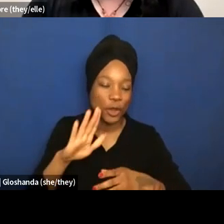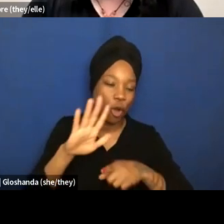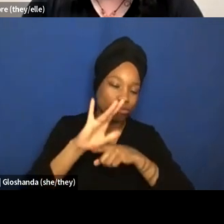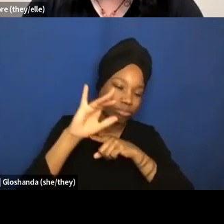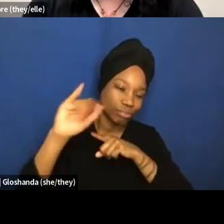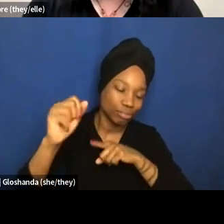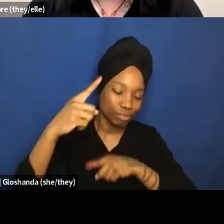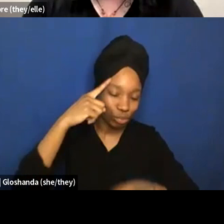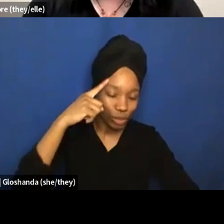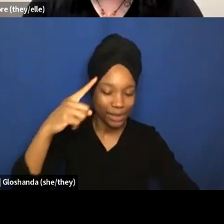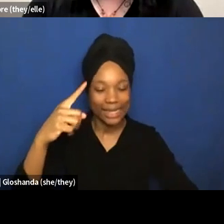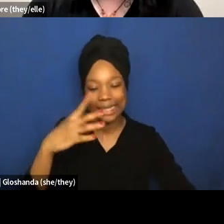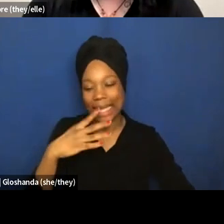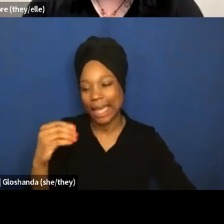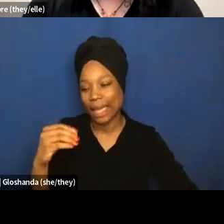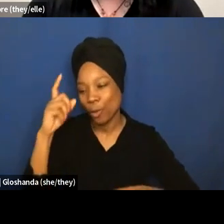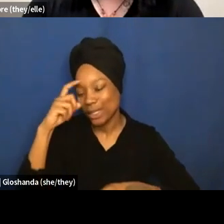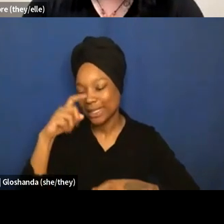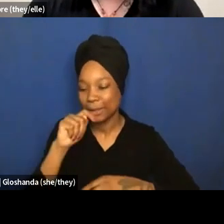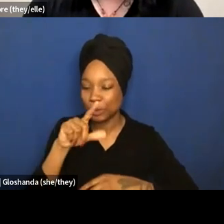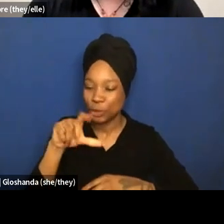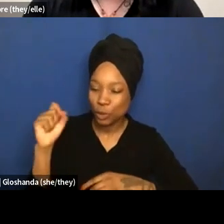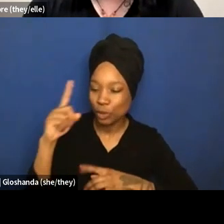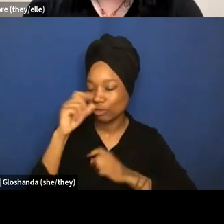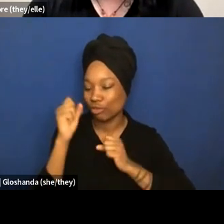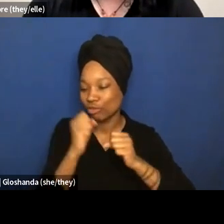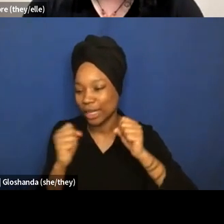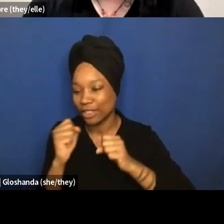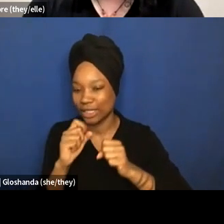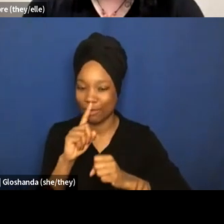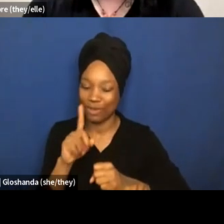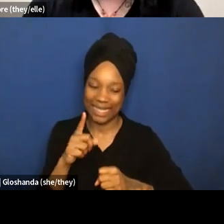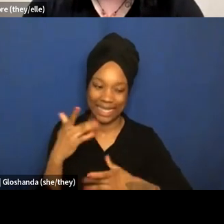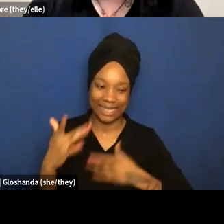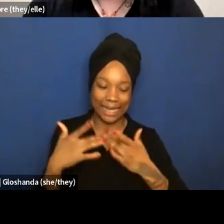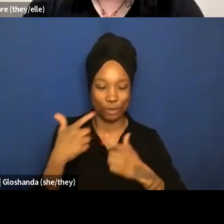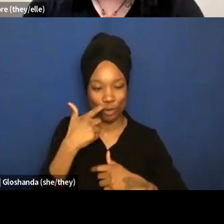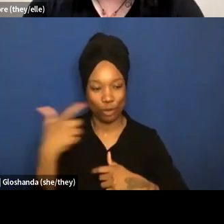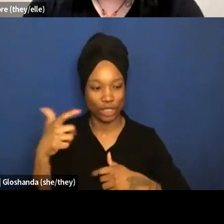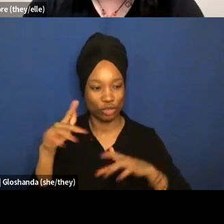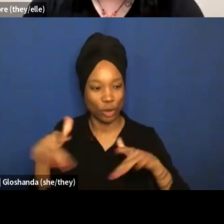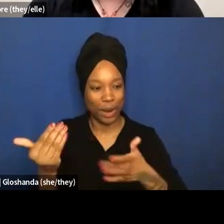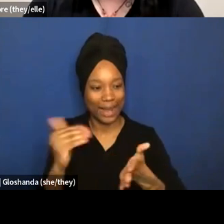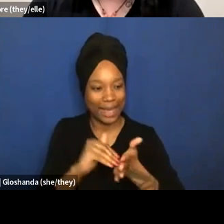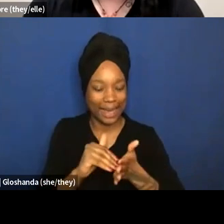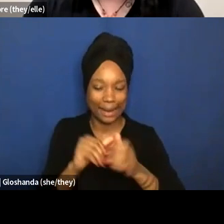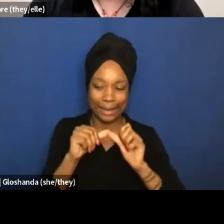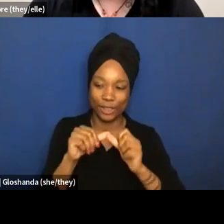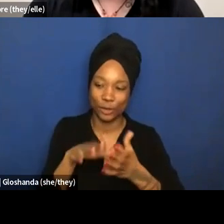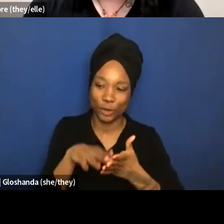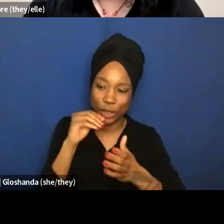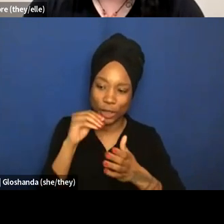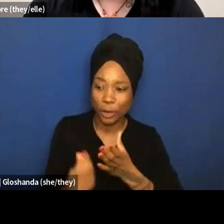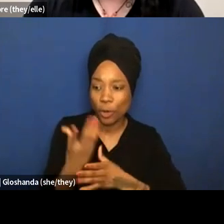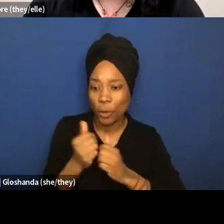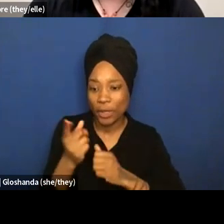the tools and the strategies, and excited to keep coming back to this recording and continue to learn and grow with all of you. And I